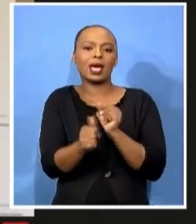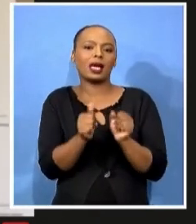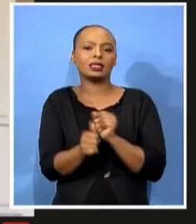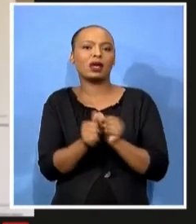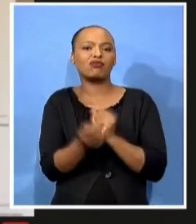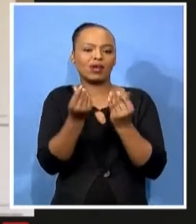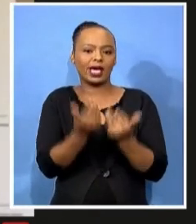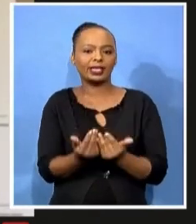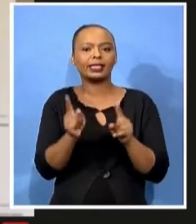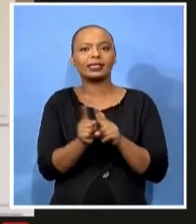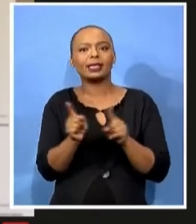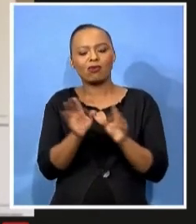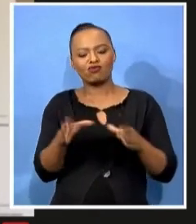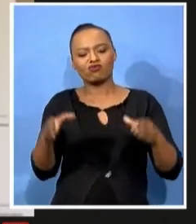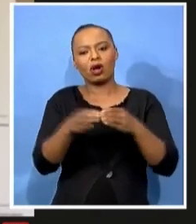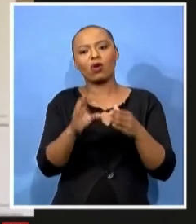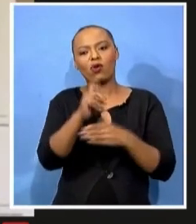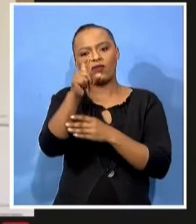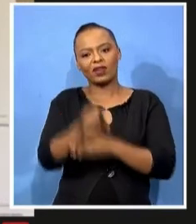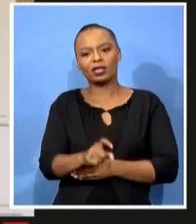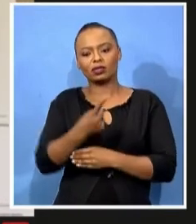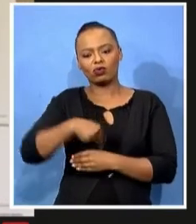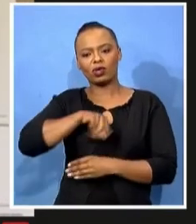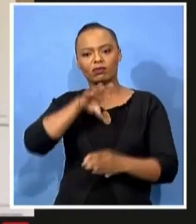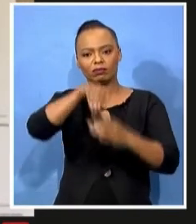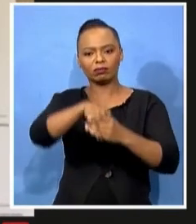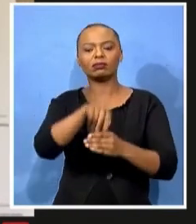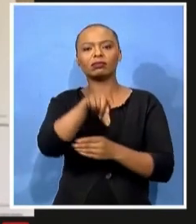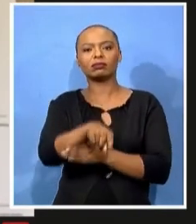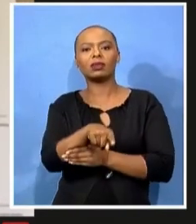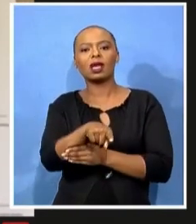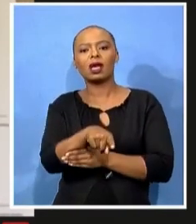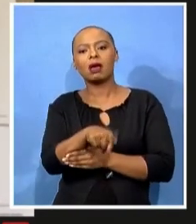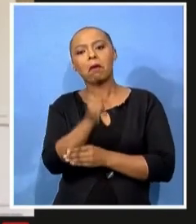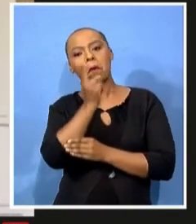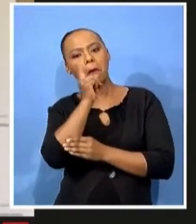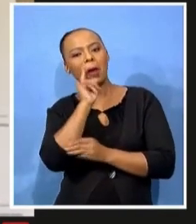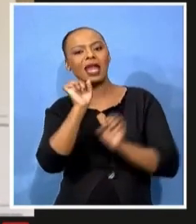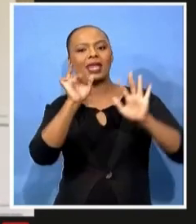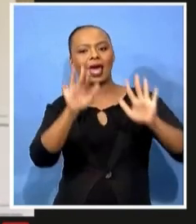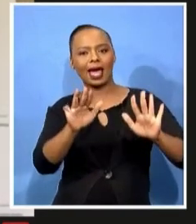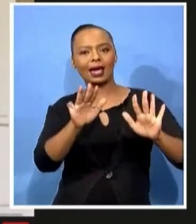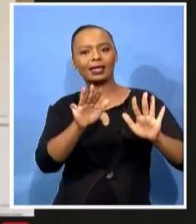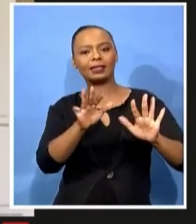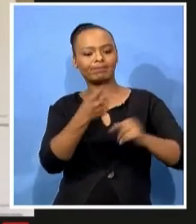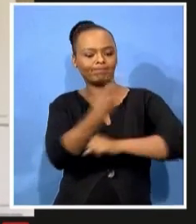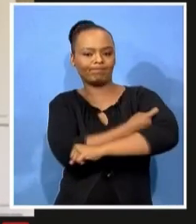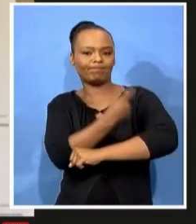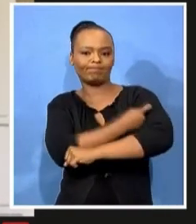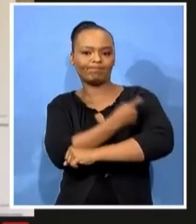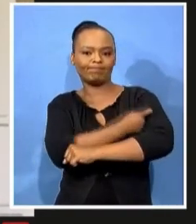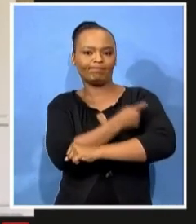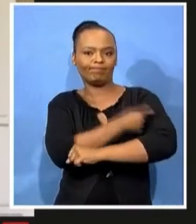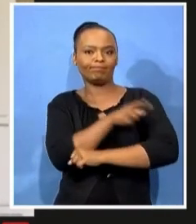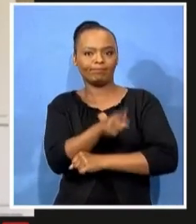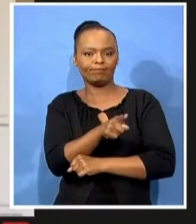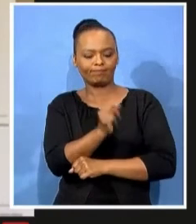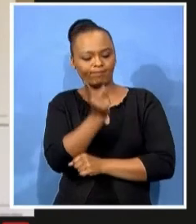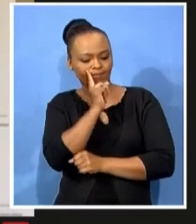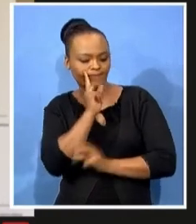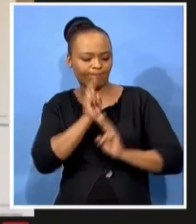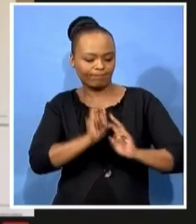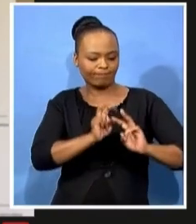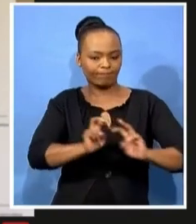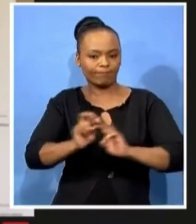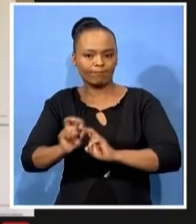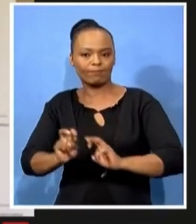be looking at about 9 vaccine candidates that would be working on to see which one would be successful.